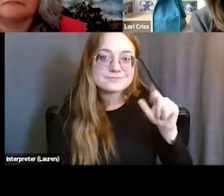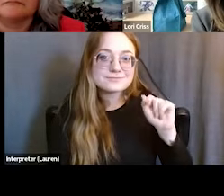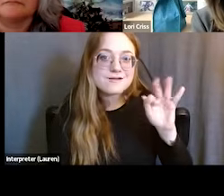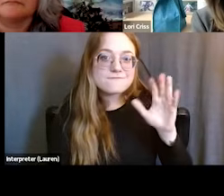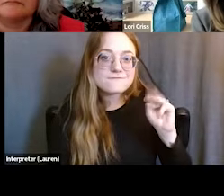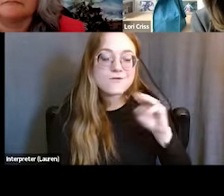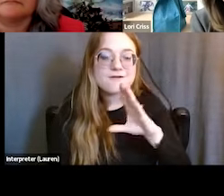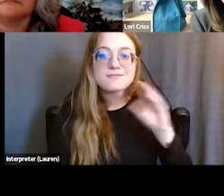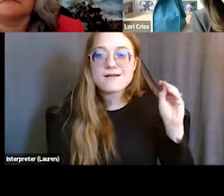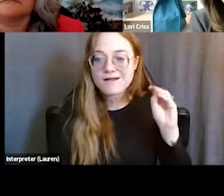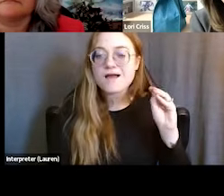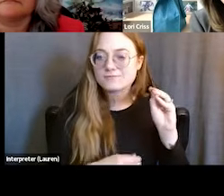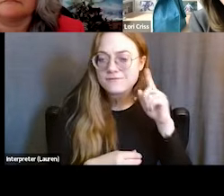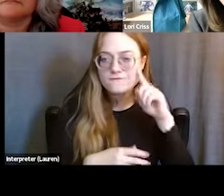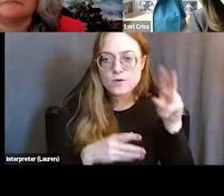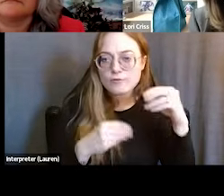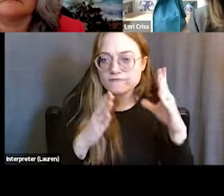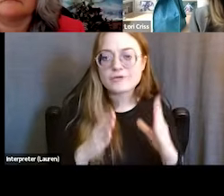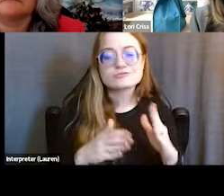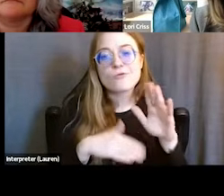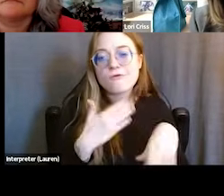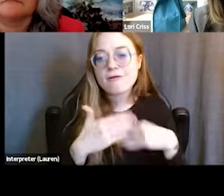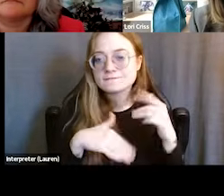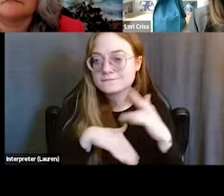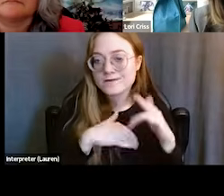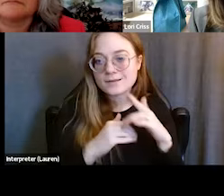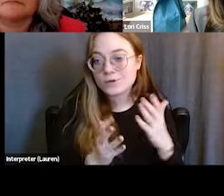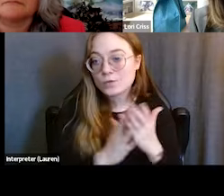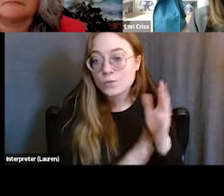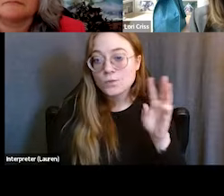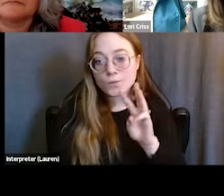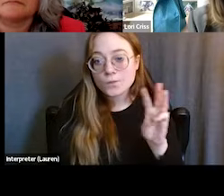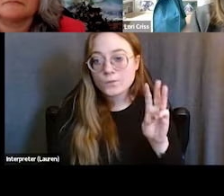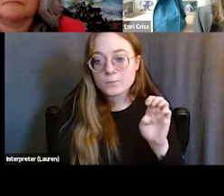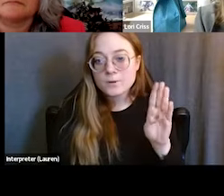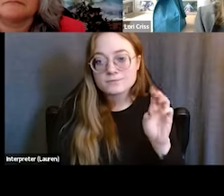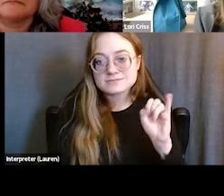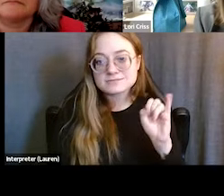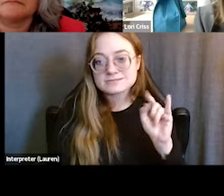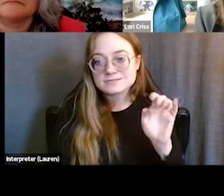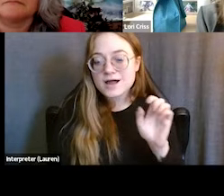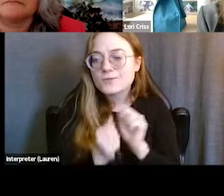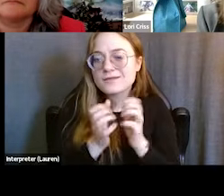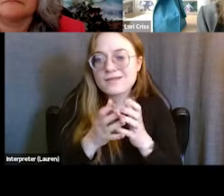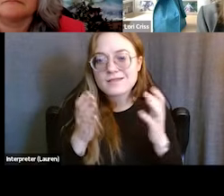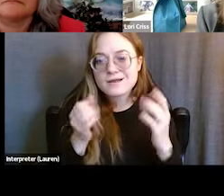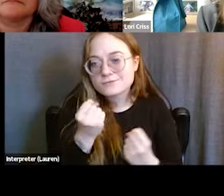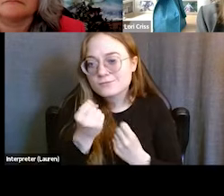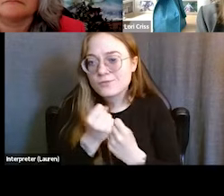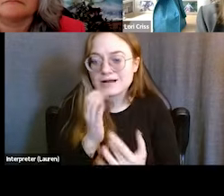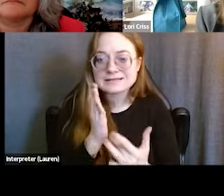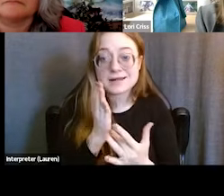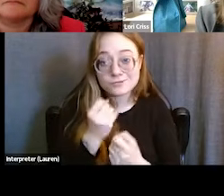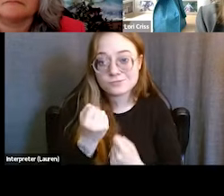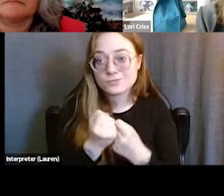and all of this is available to them through the website, with a lot of technical assistance and support also, and consultation also